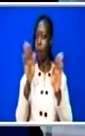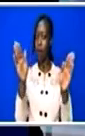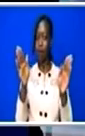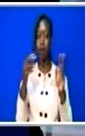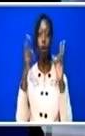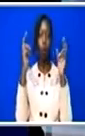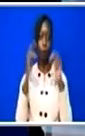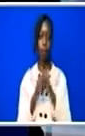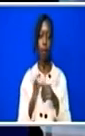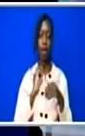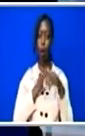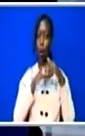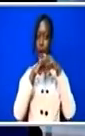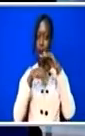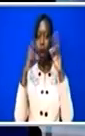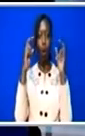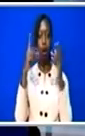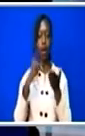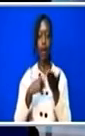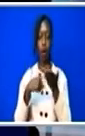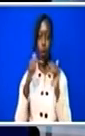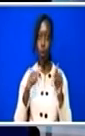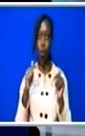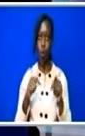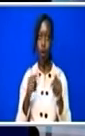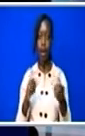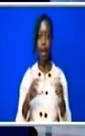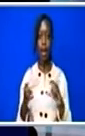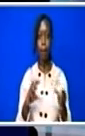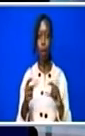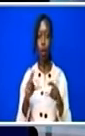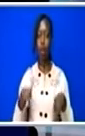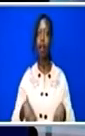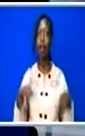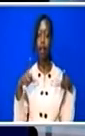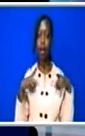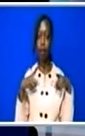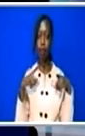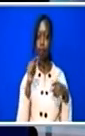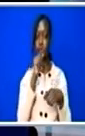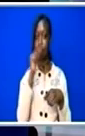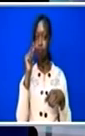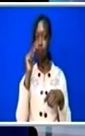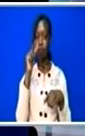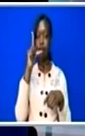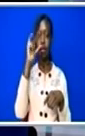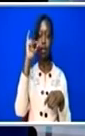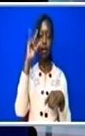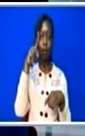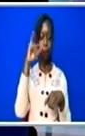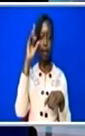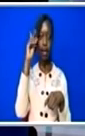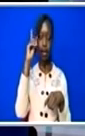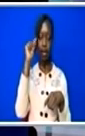So our subtopic of discussion today is chemicals of life, which again is a broad